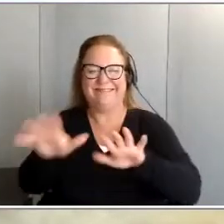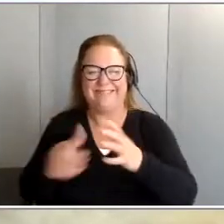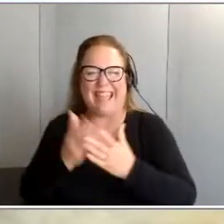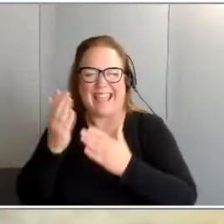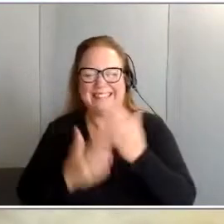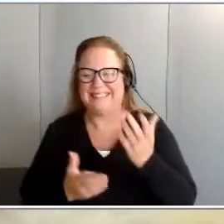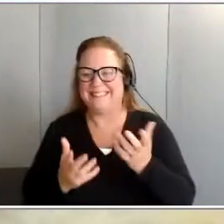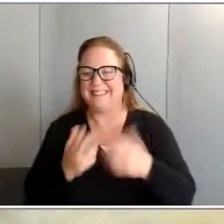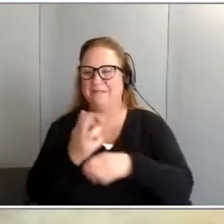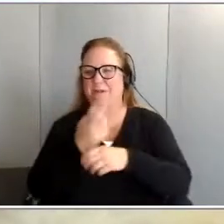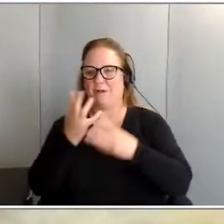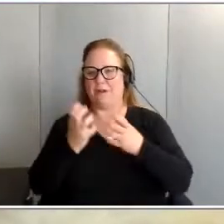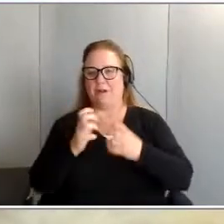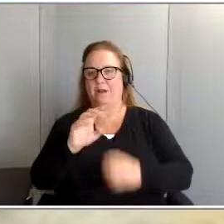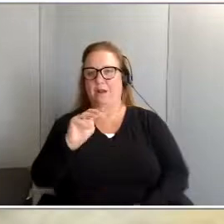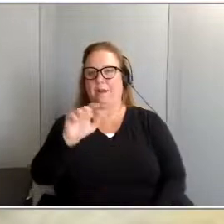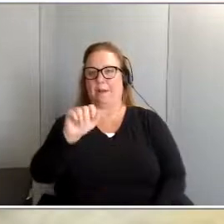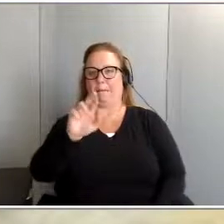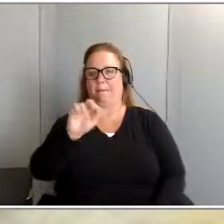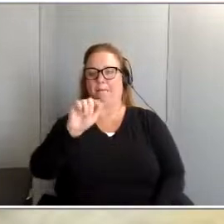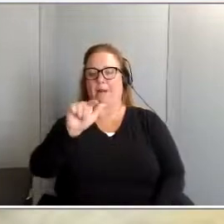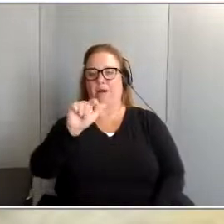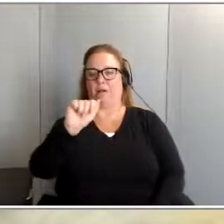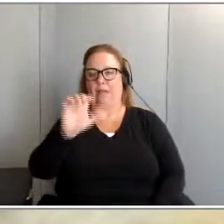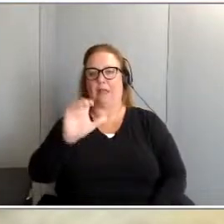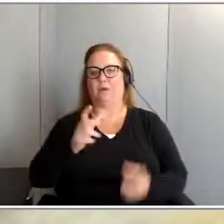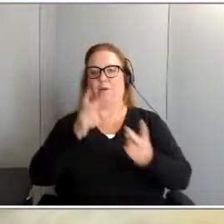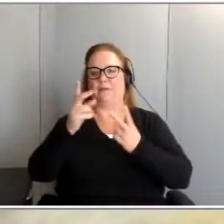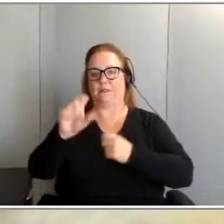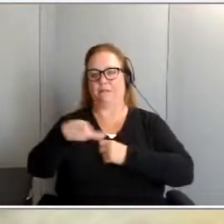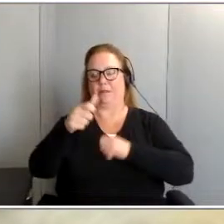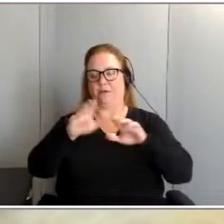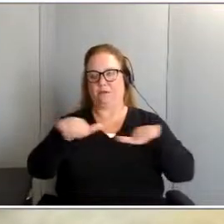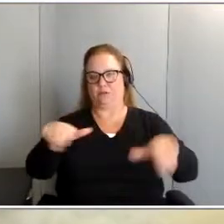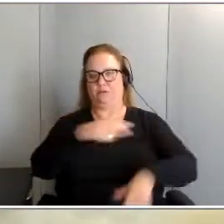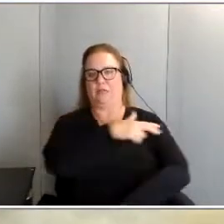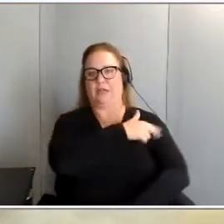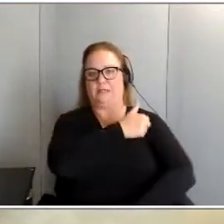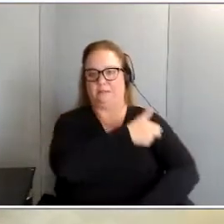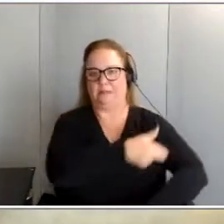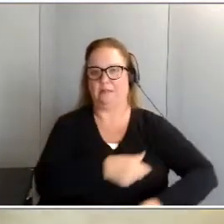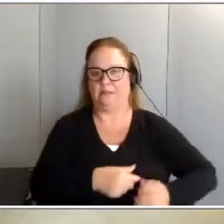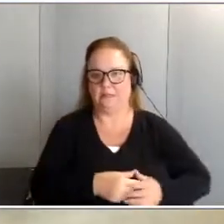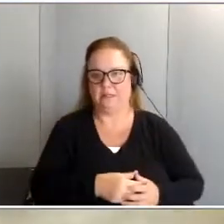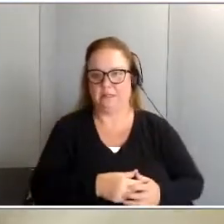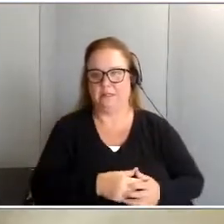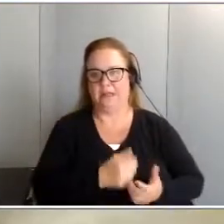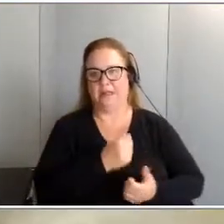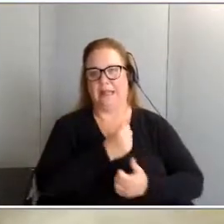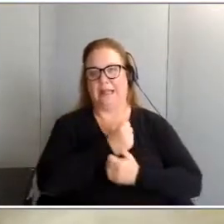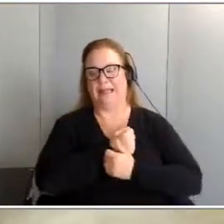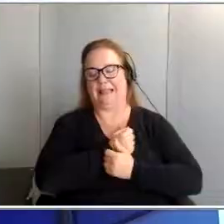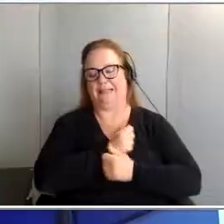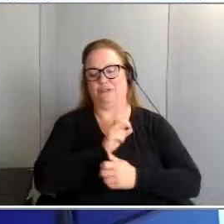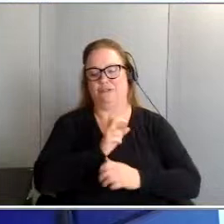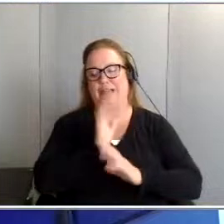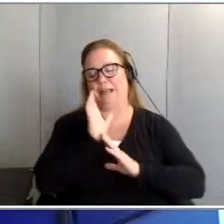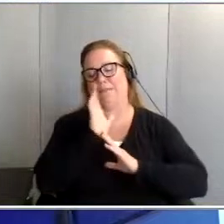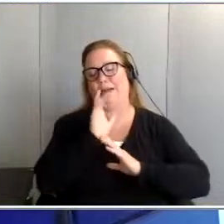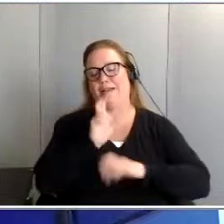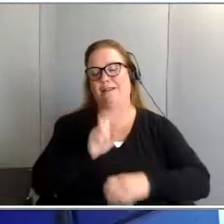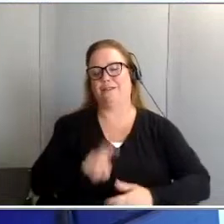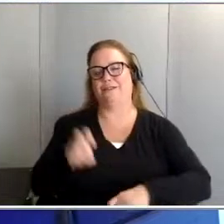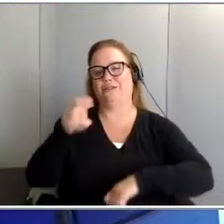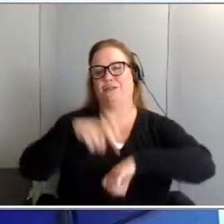We don't go to Marillac, but we visit some other children's hospitals, and he just likes getting in bed. Well, yeah, Snuggling. and